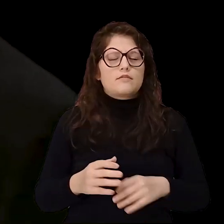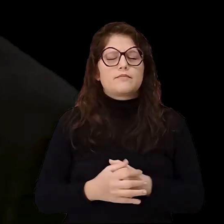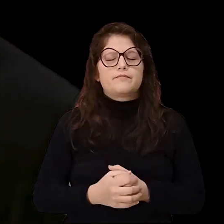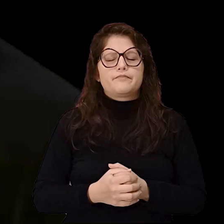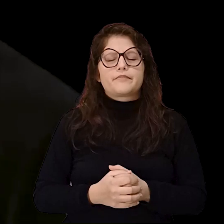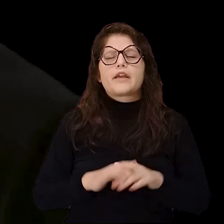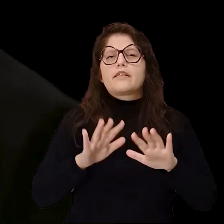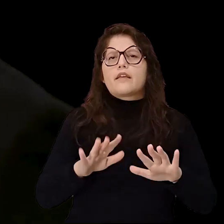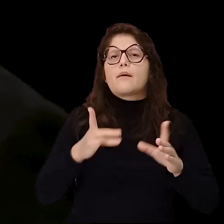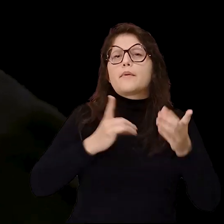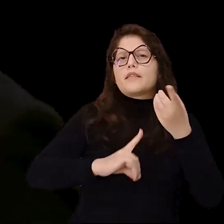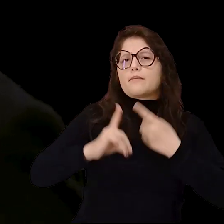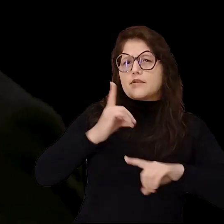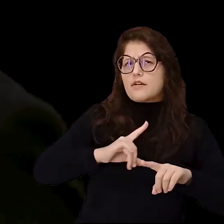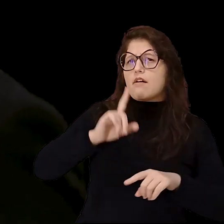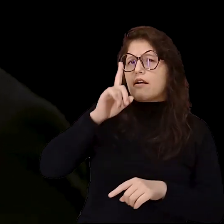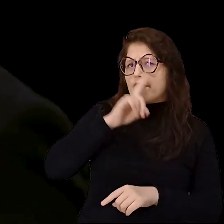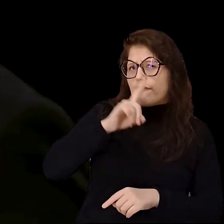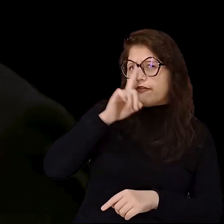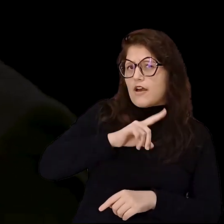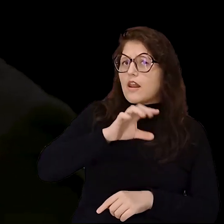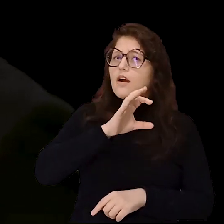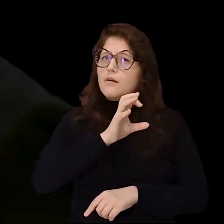anyone endured such primitive science.